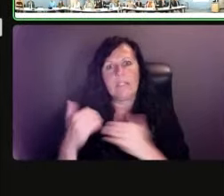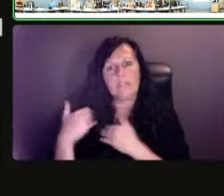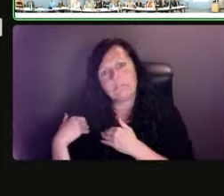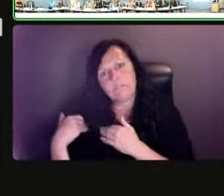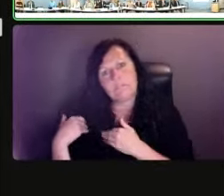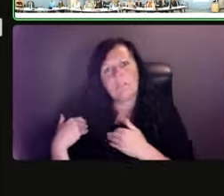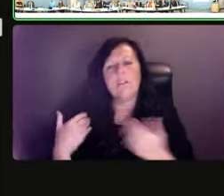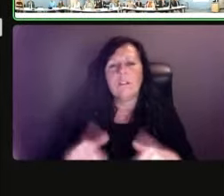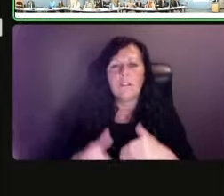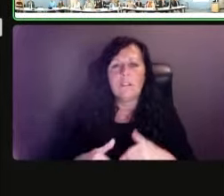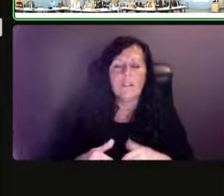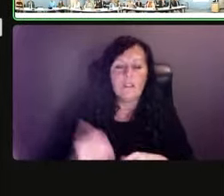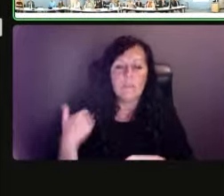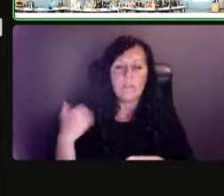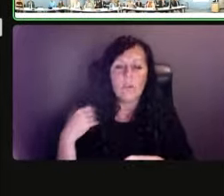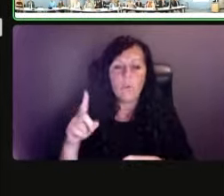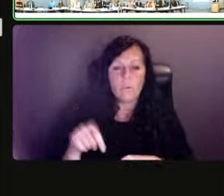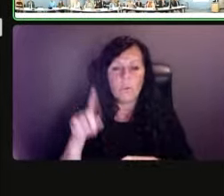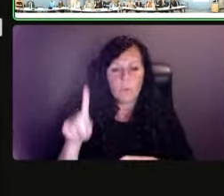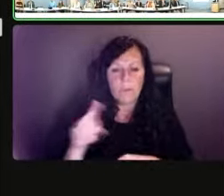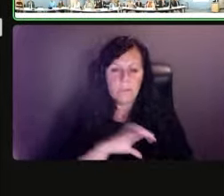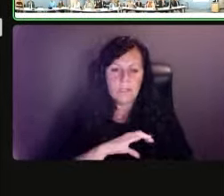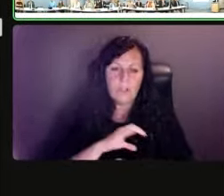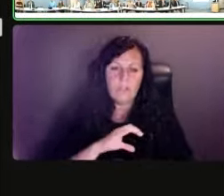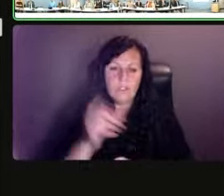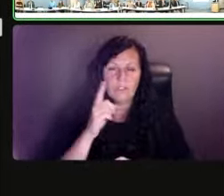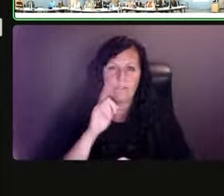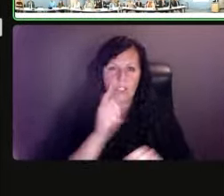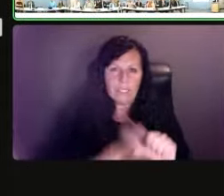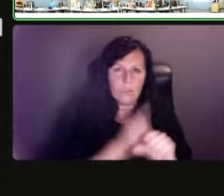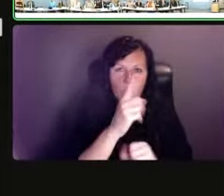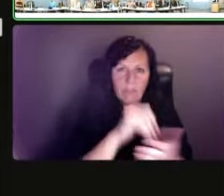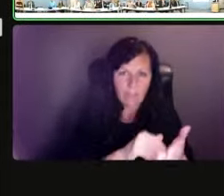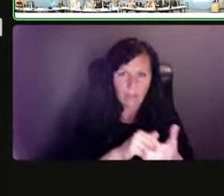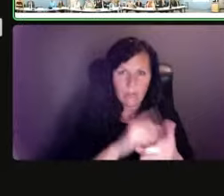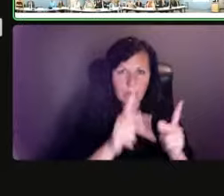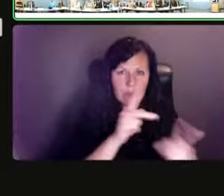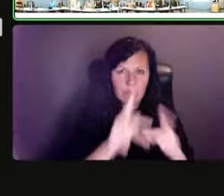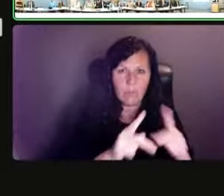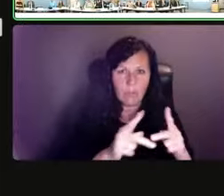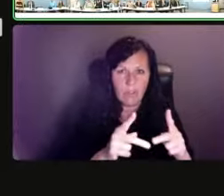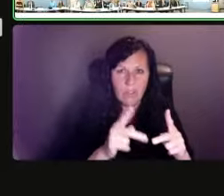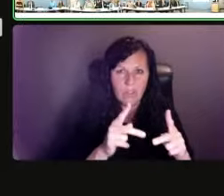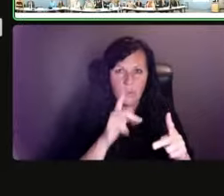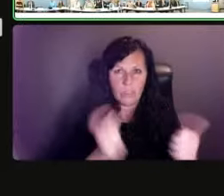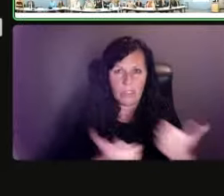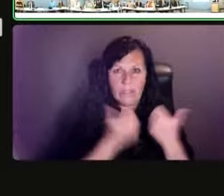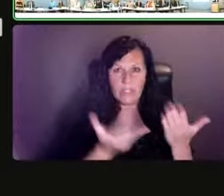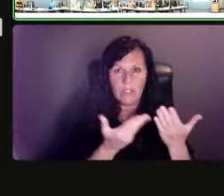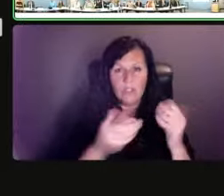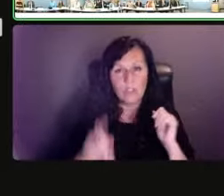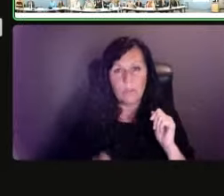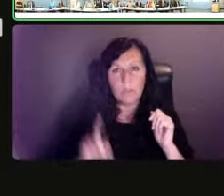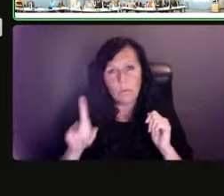1.1 police officers per 1,000 residents, 1.1. We should be somewhere around 1.4 or